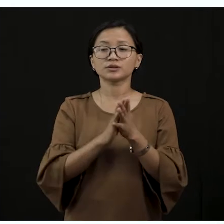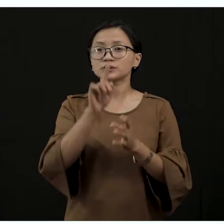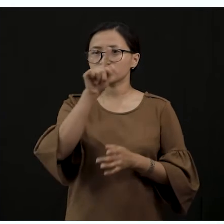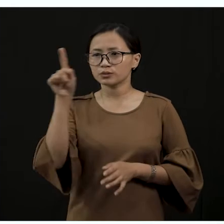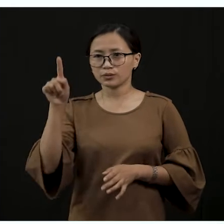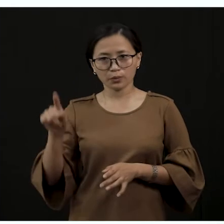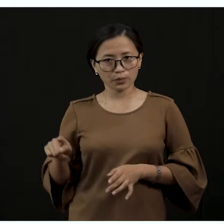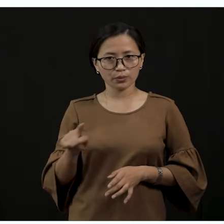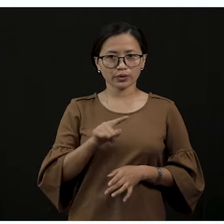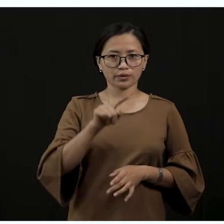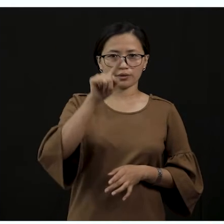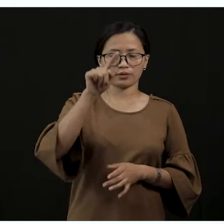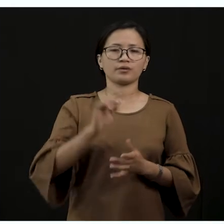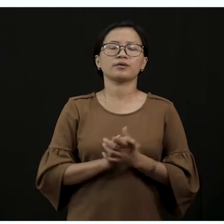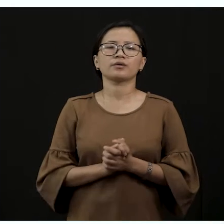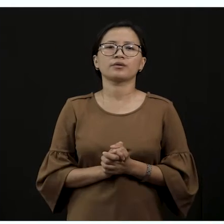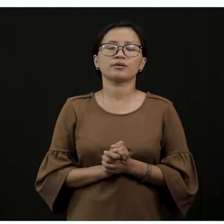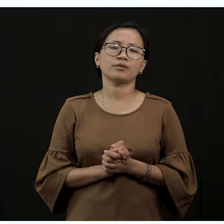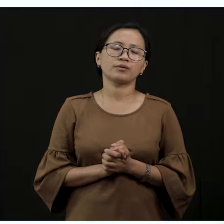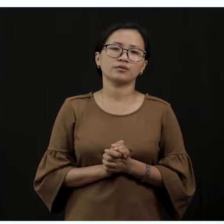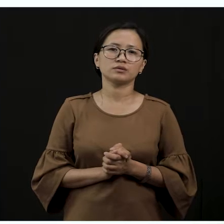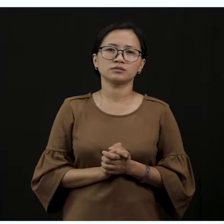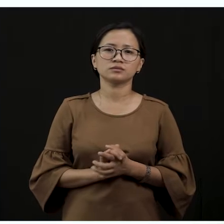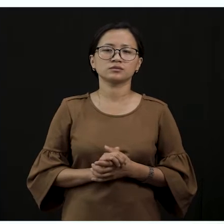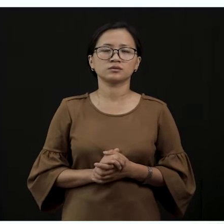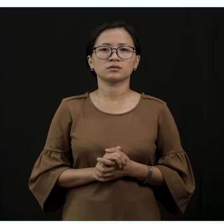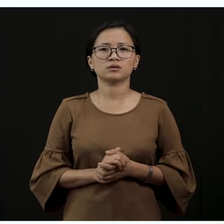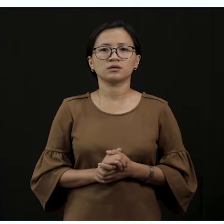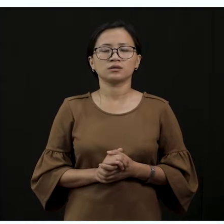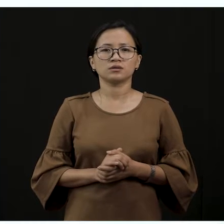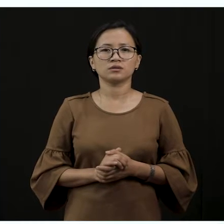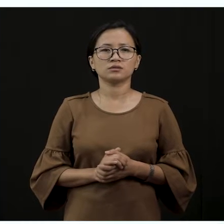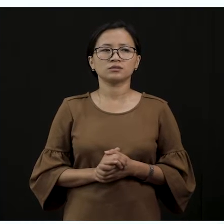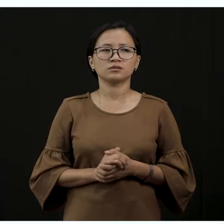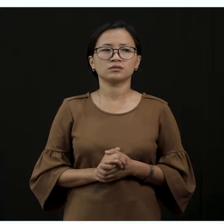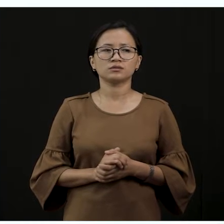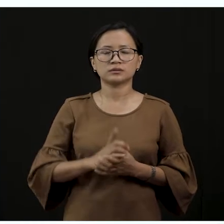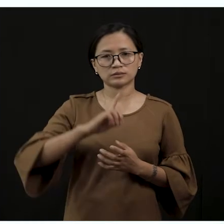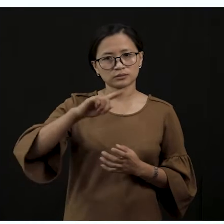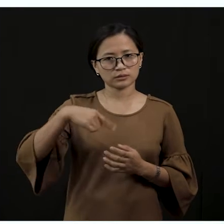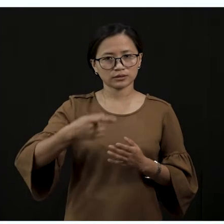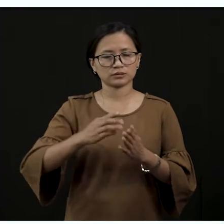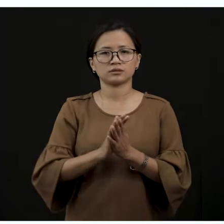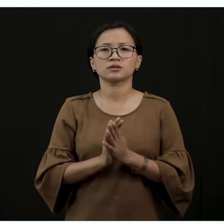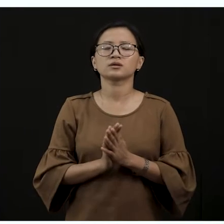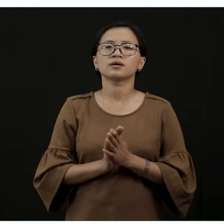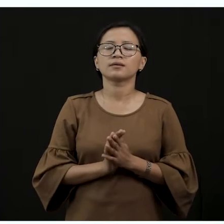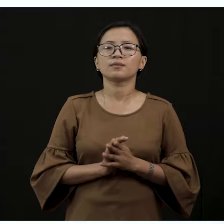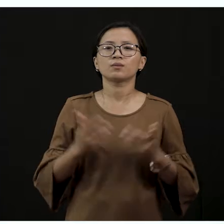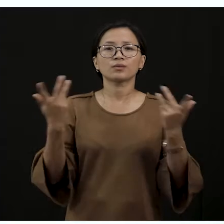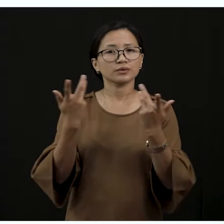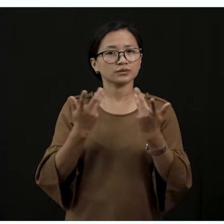S-Q-U-A-R-E. Square. This is a square. Okay. Then, this